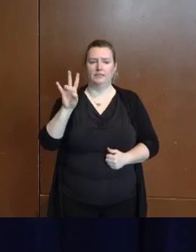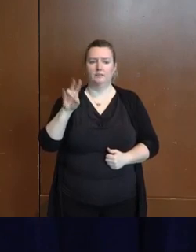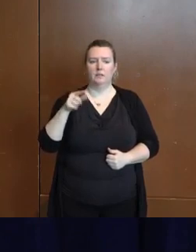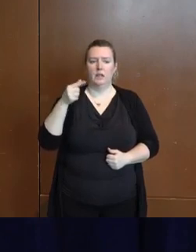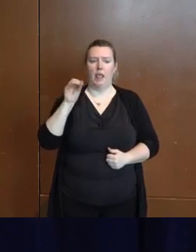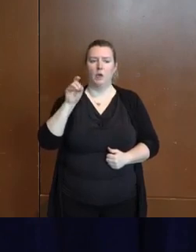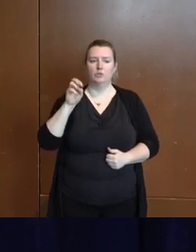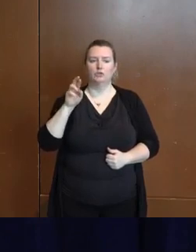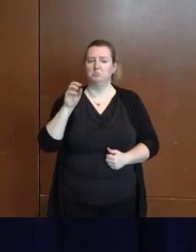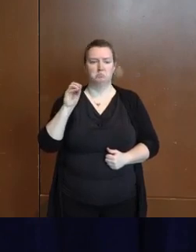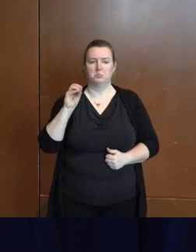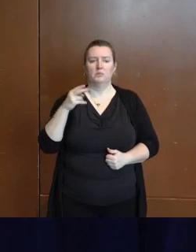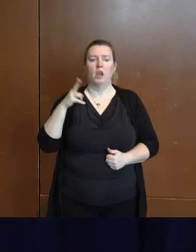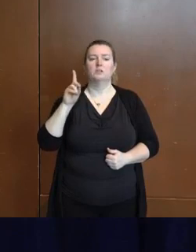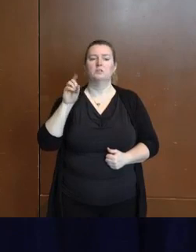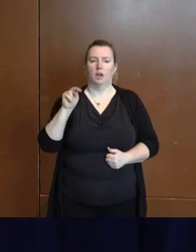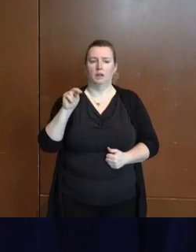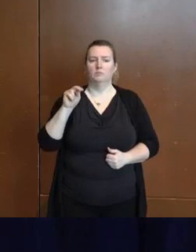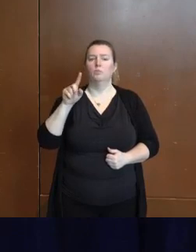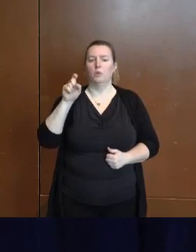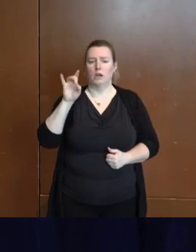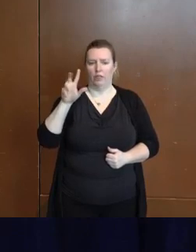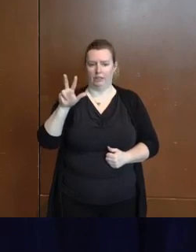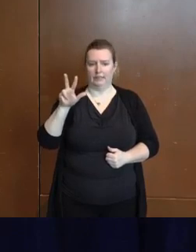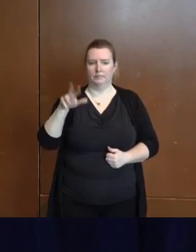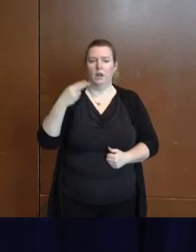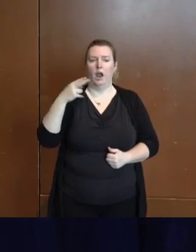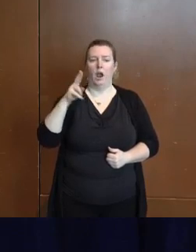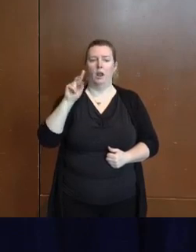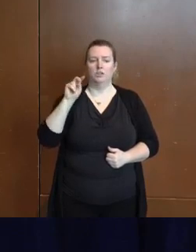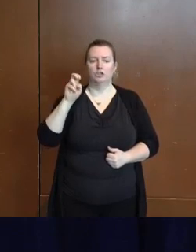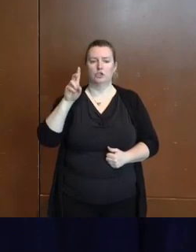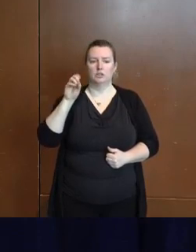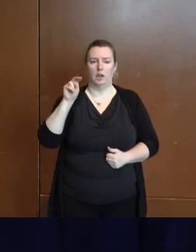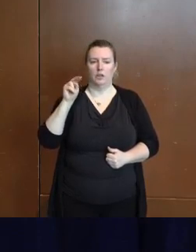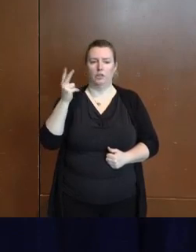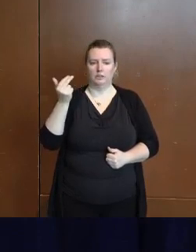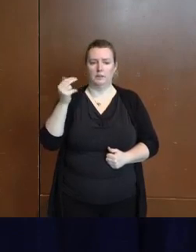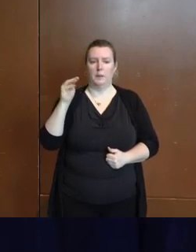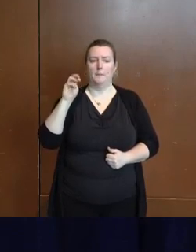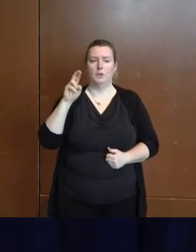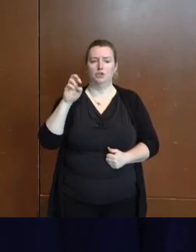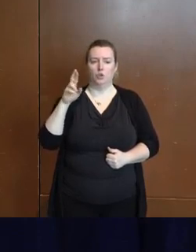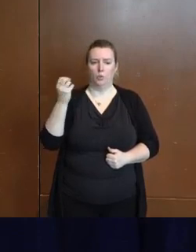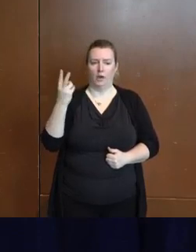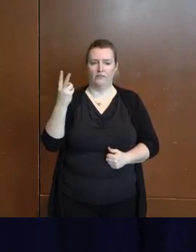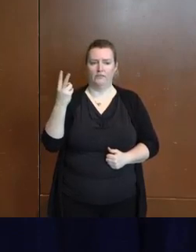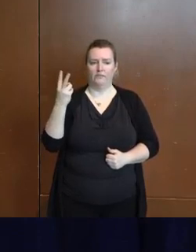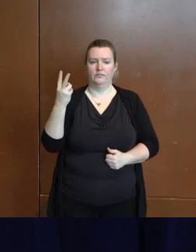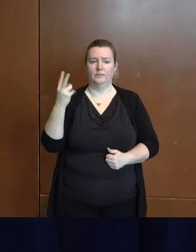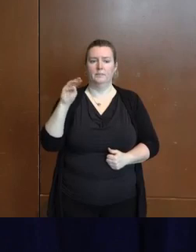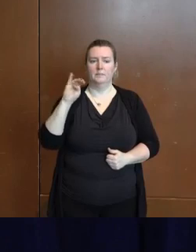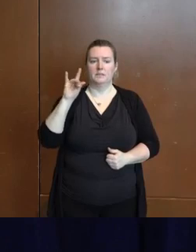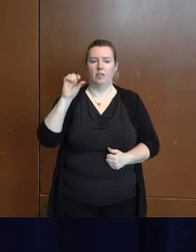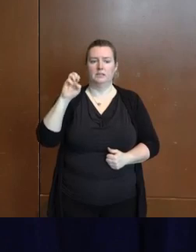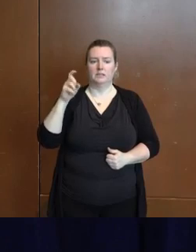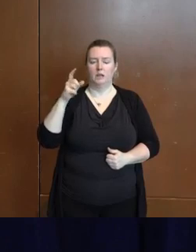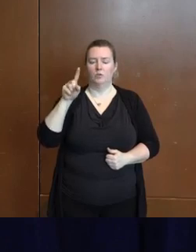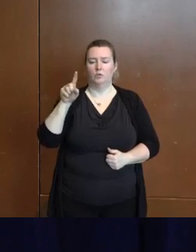183. Hunterdon, 13. Mercer, 12. Middlesex, 119.